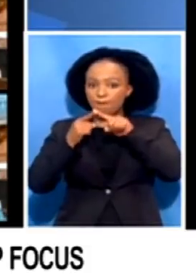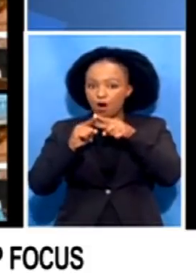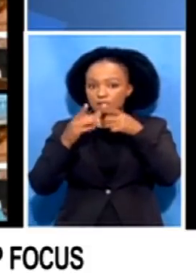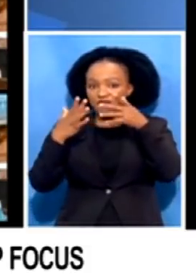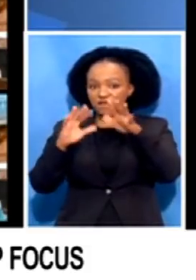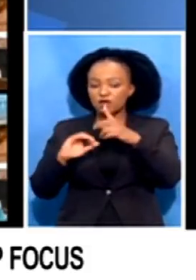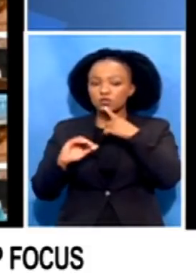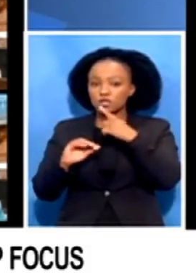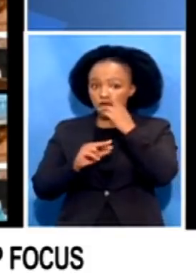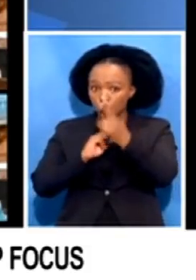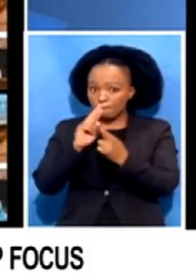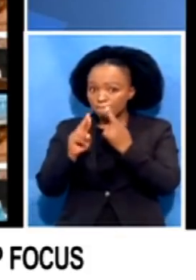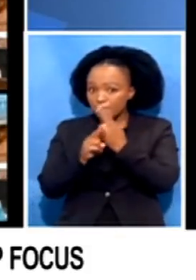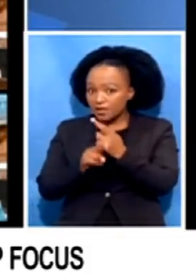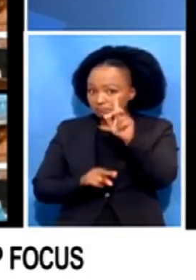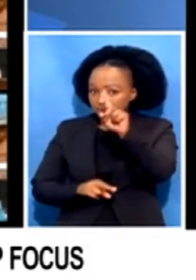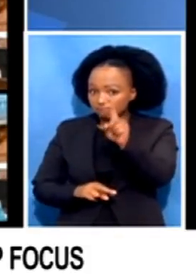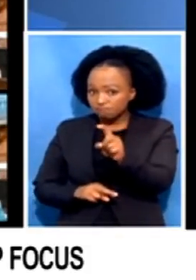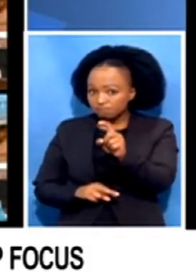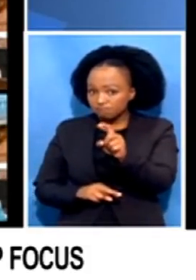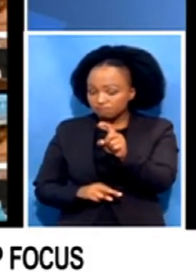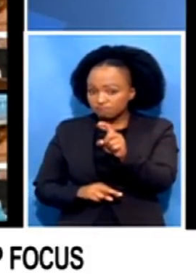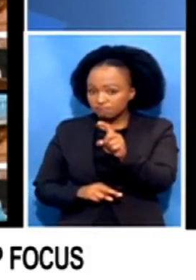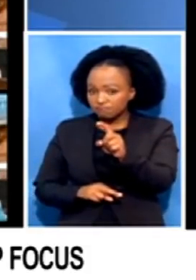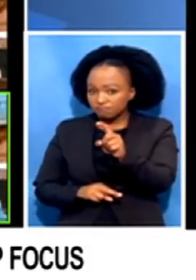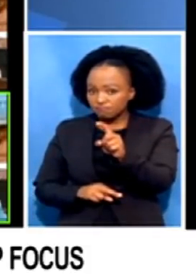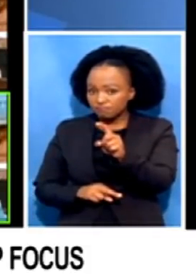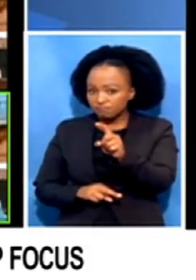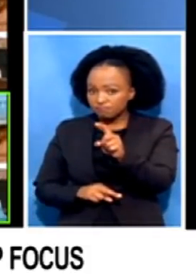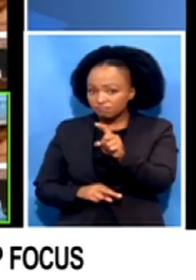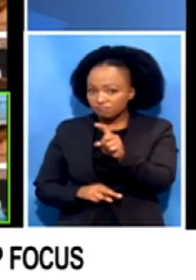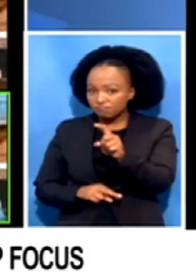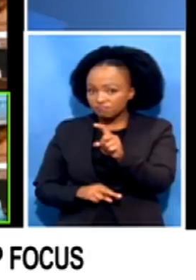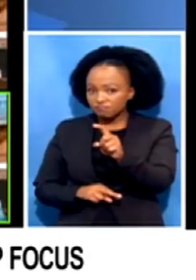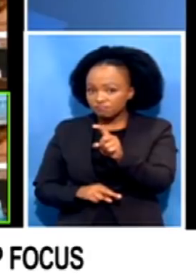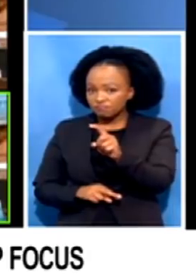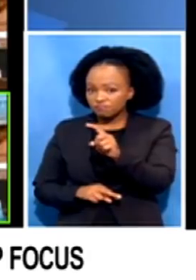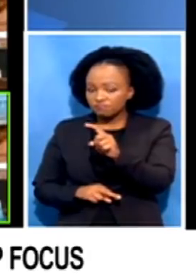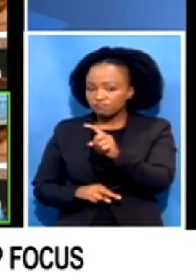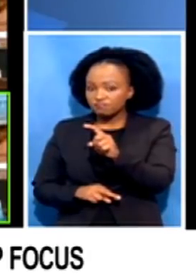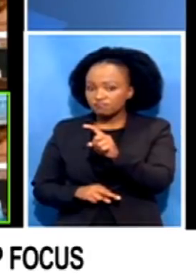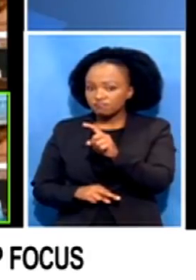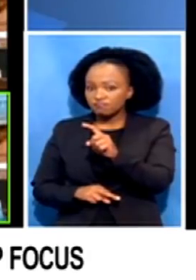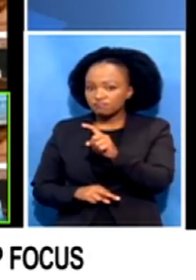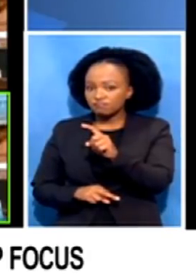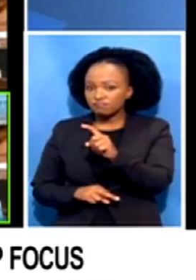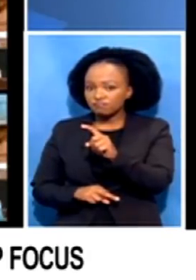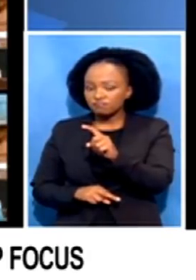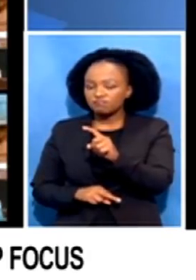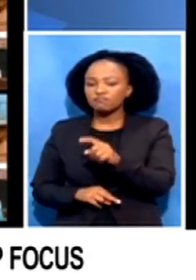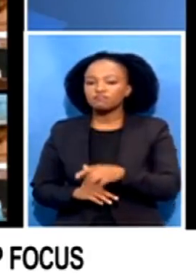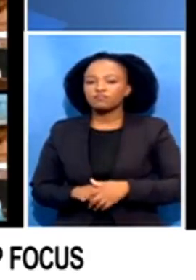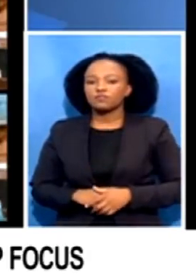I can't, I think you're muted, Justice Mkhwebane. Sorry, if you could expand on that point, please.